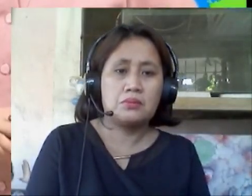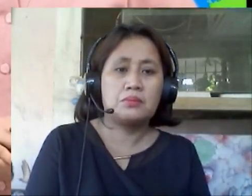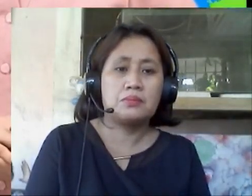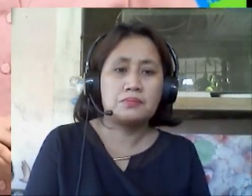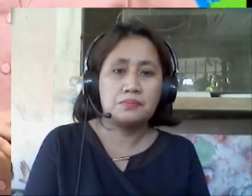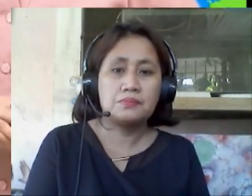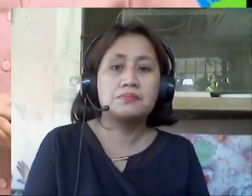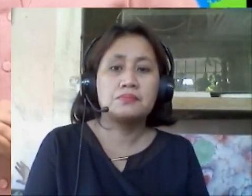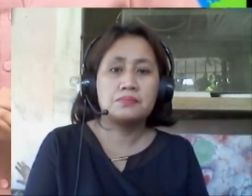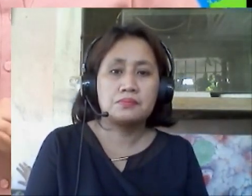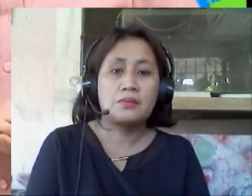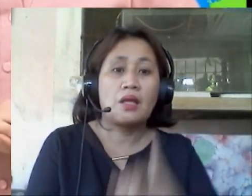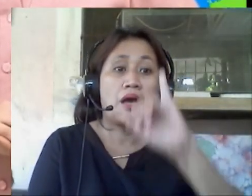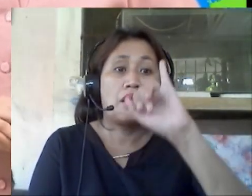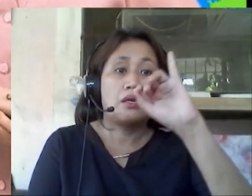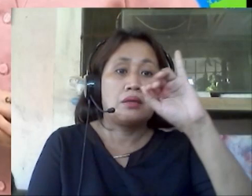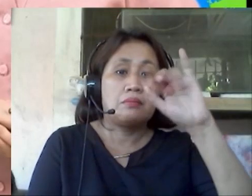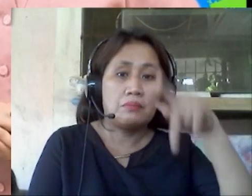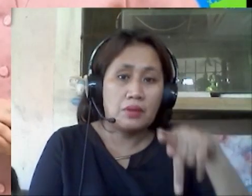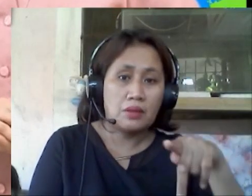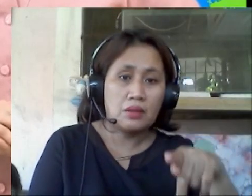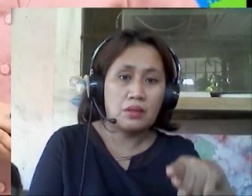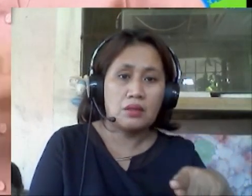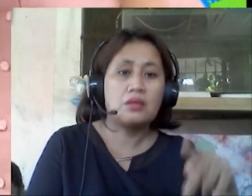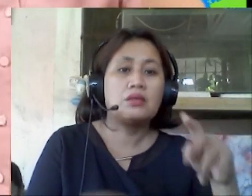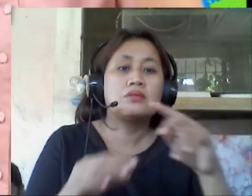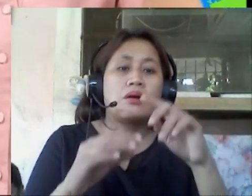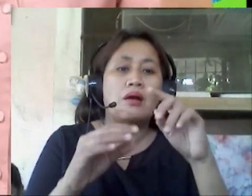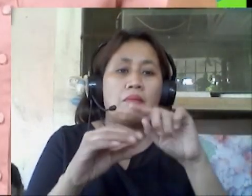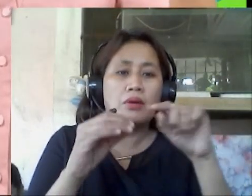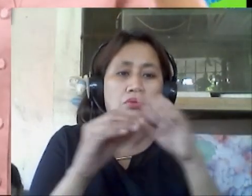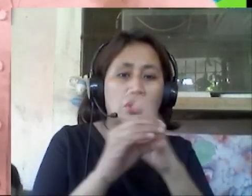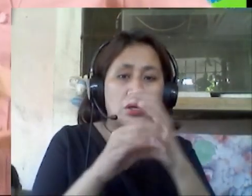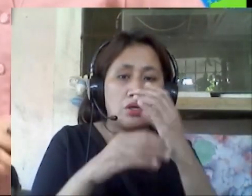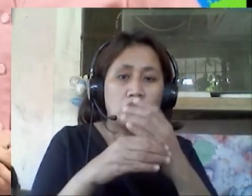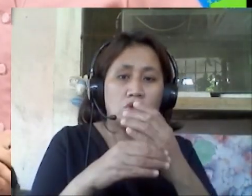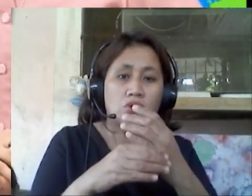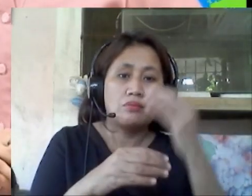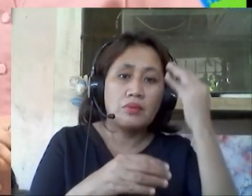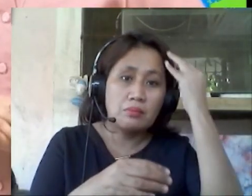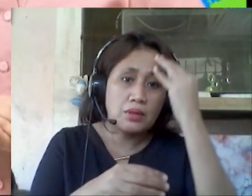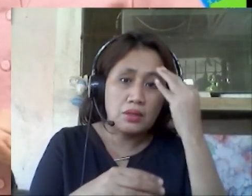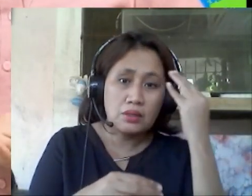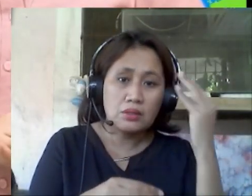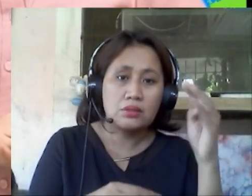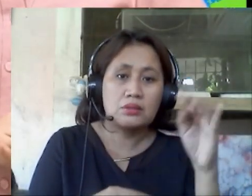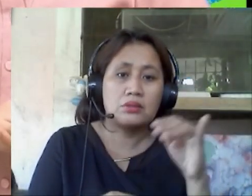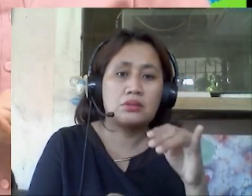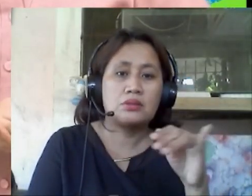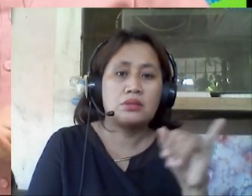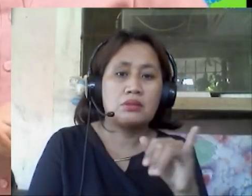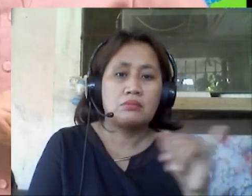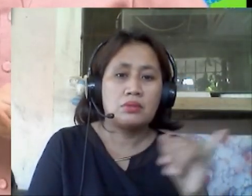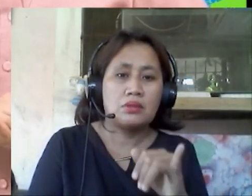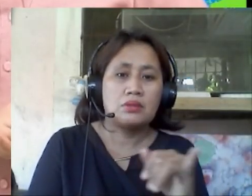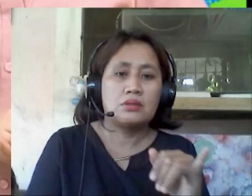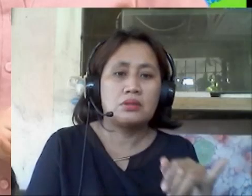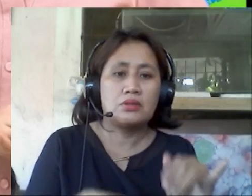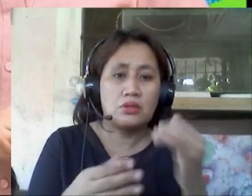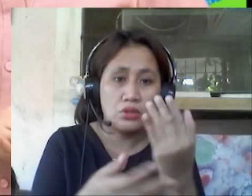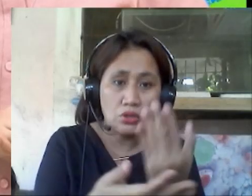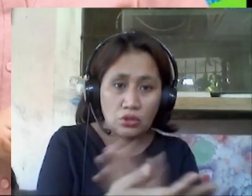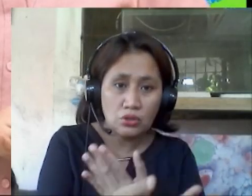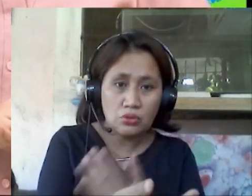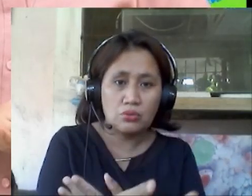Intellectual property or IP refers to creations of the mind such as inventions, literary and